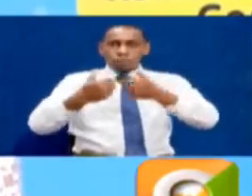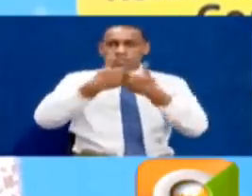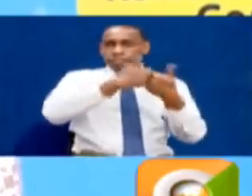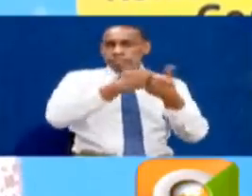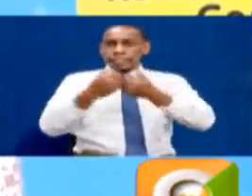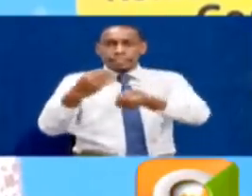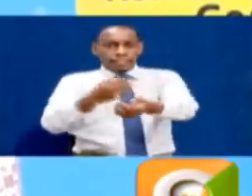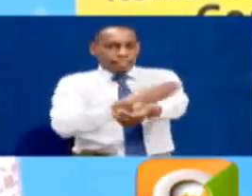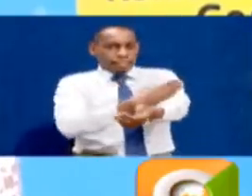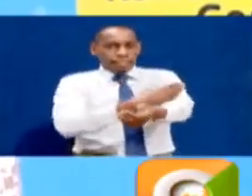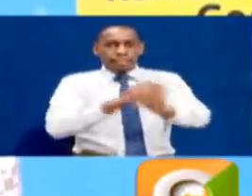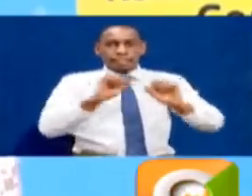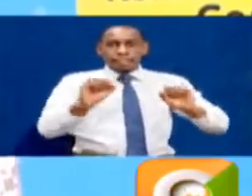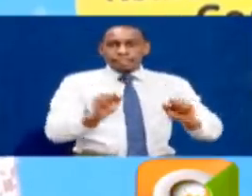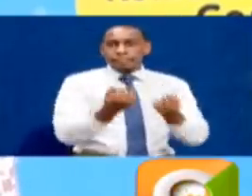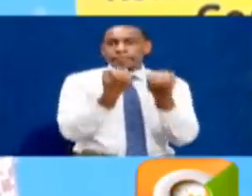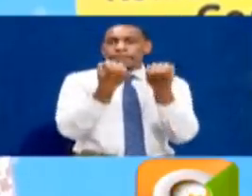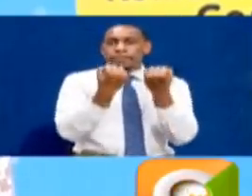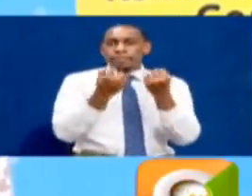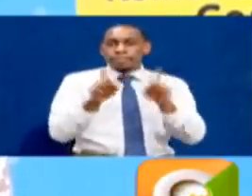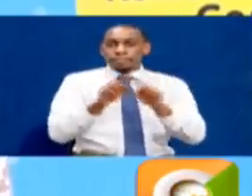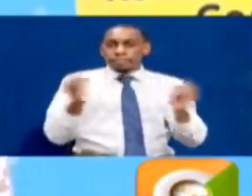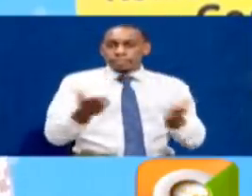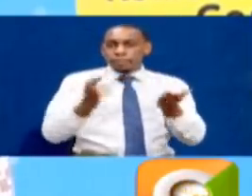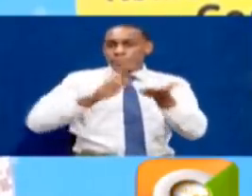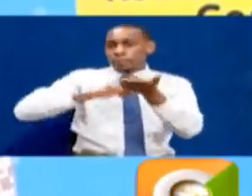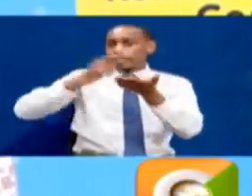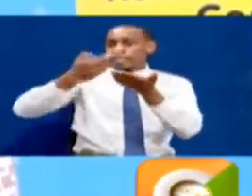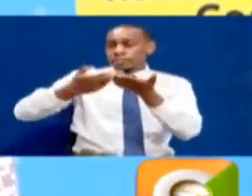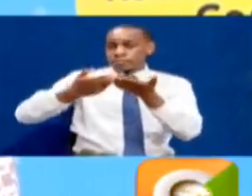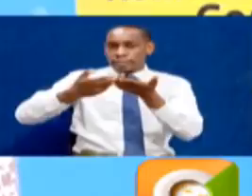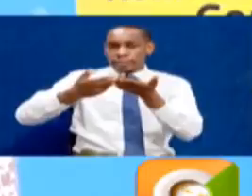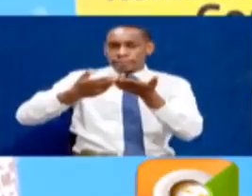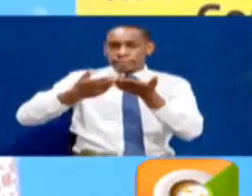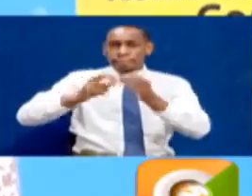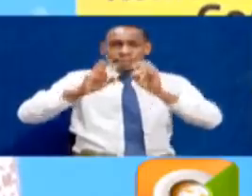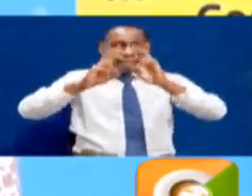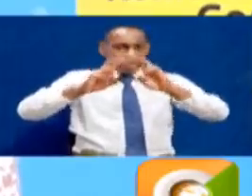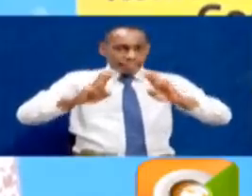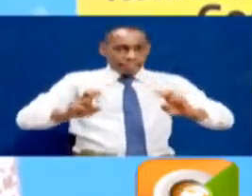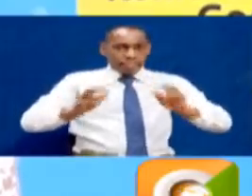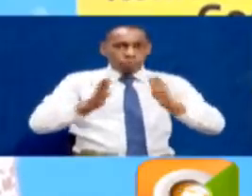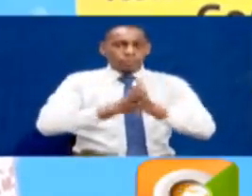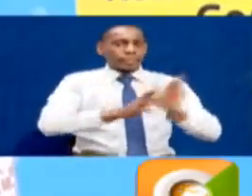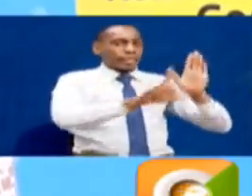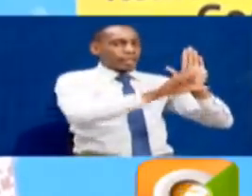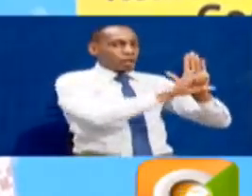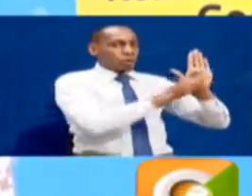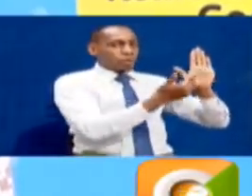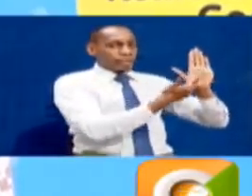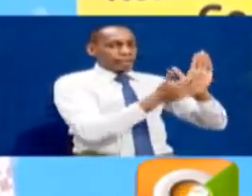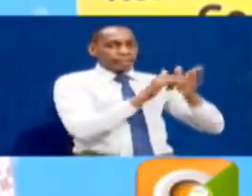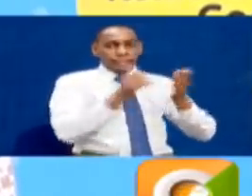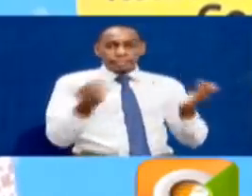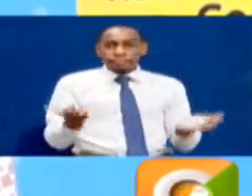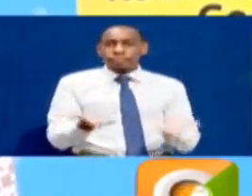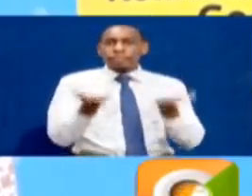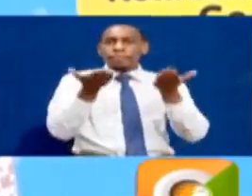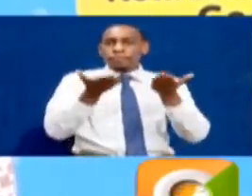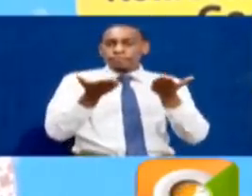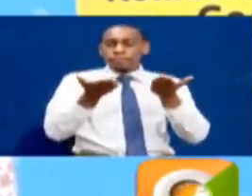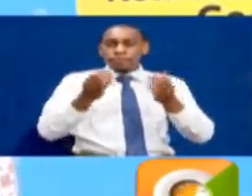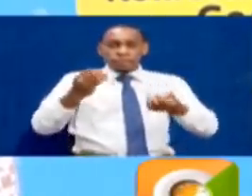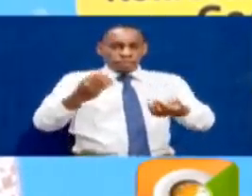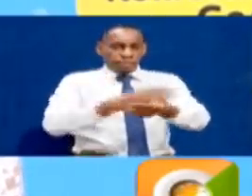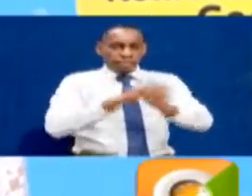of cancer survivorship to promote resources, research, and legislation that will improve